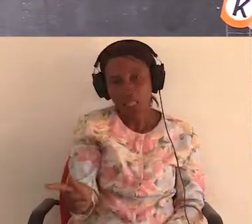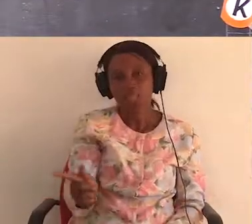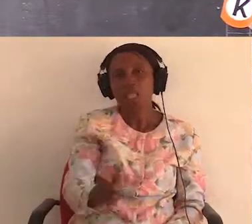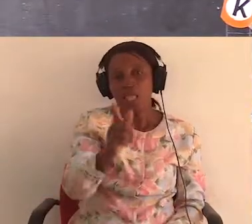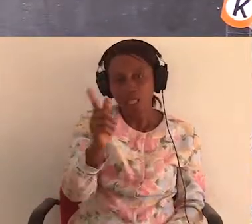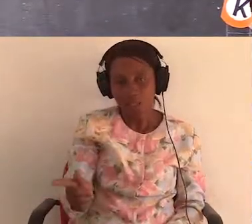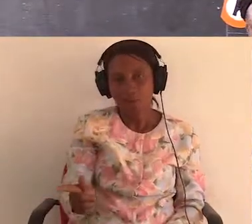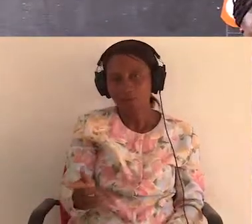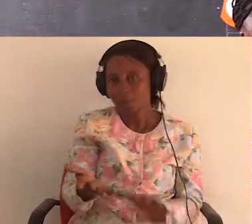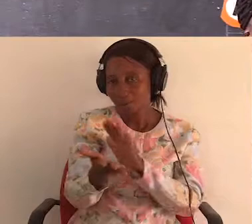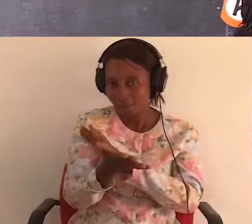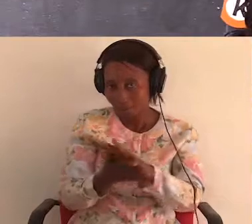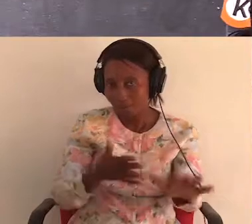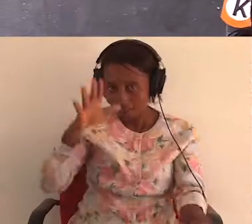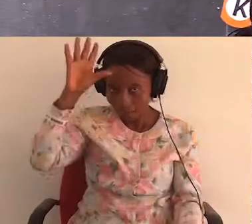I hope that is clear.